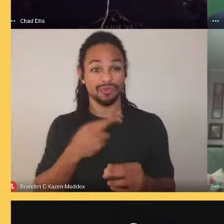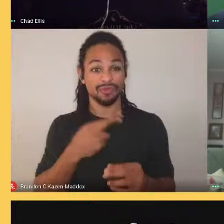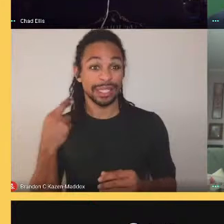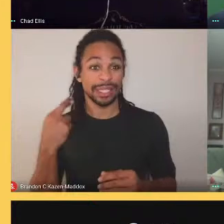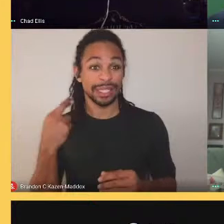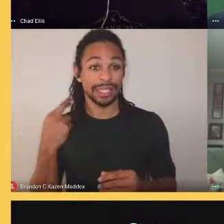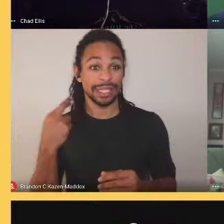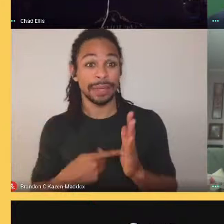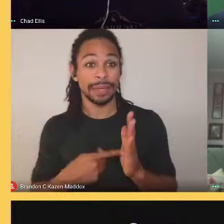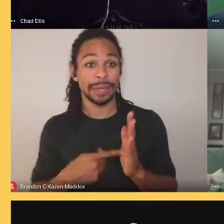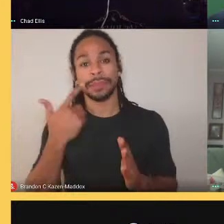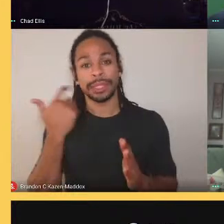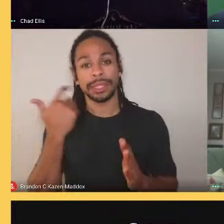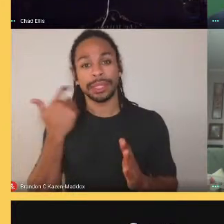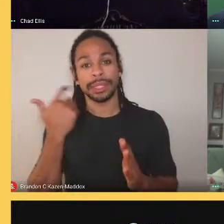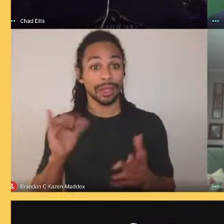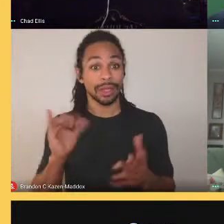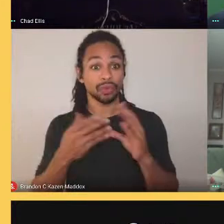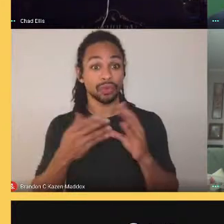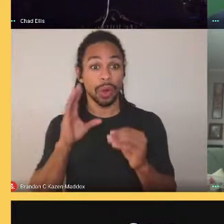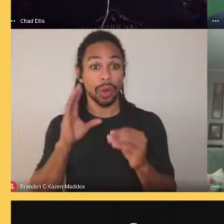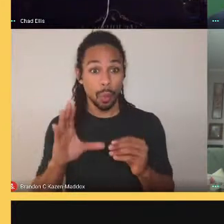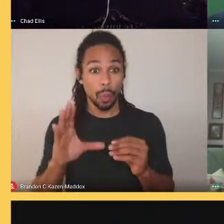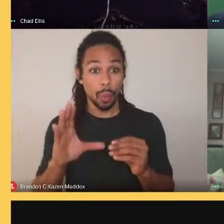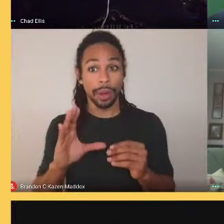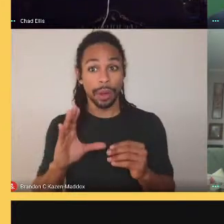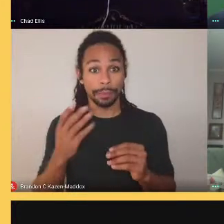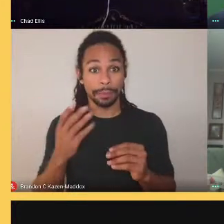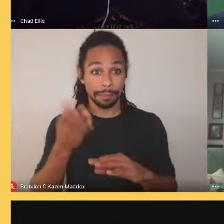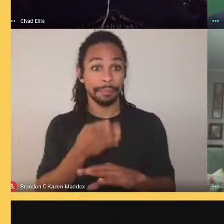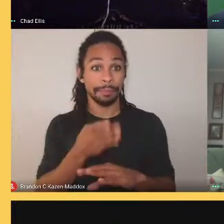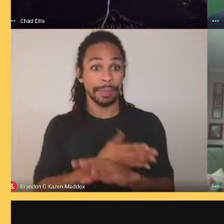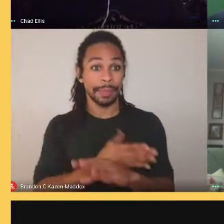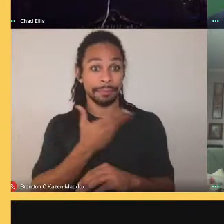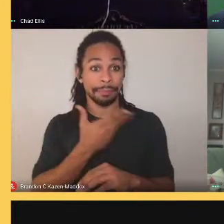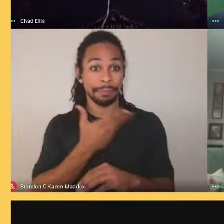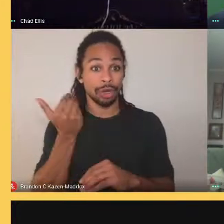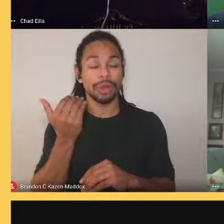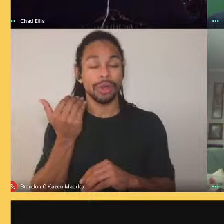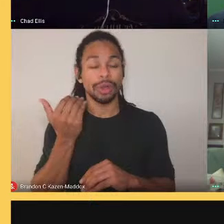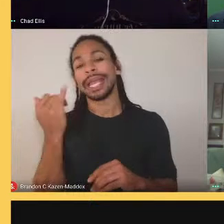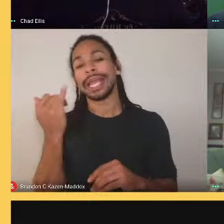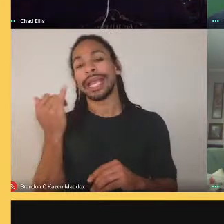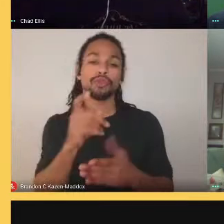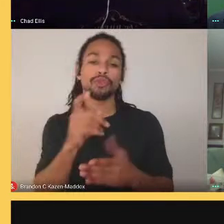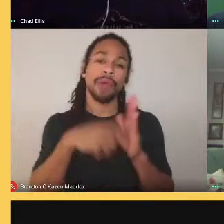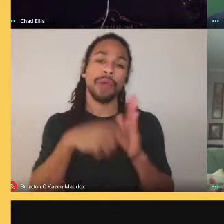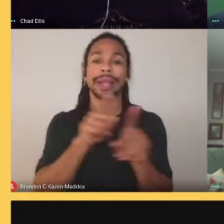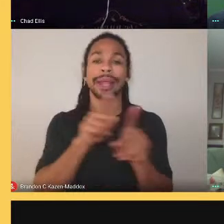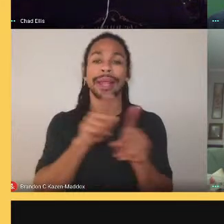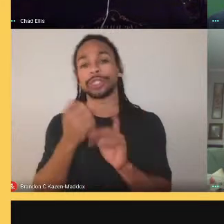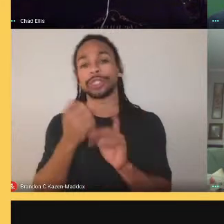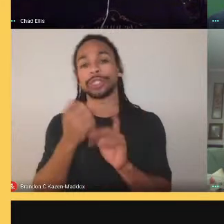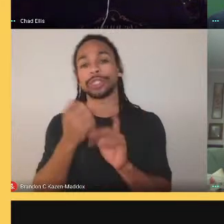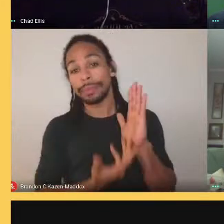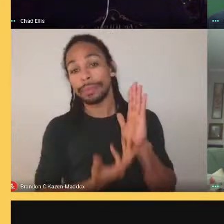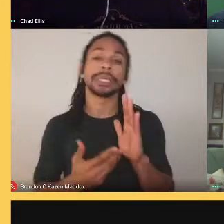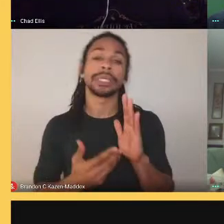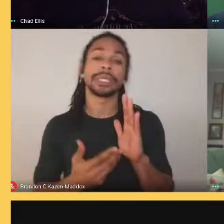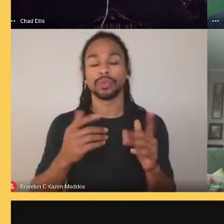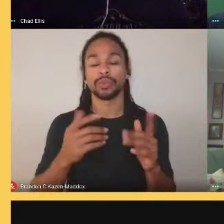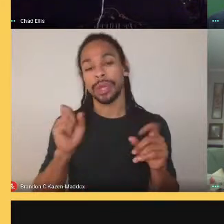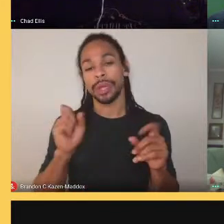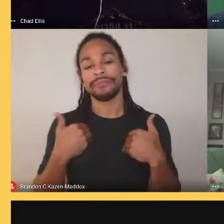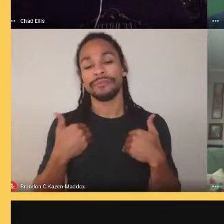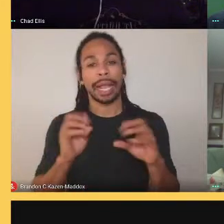writing this as a script. There's a very clear, like obvious choice what you would do if you're going to put this in the black and white